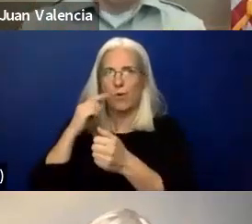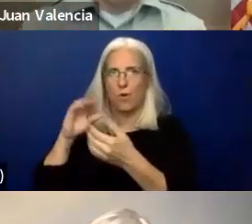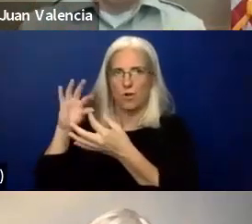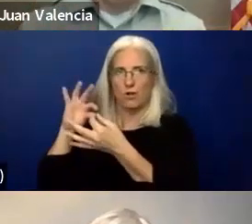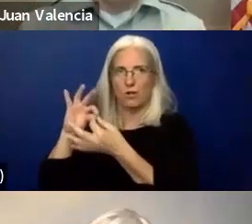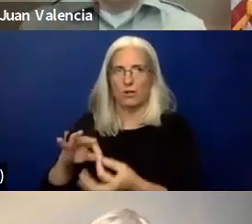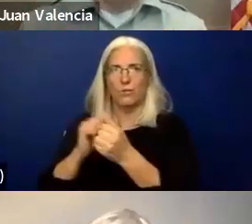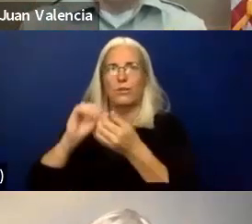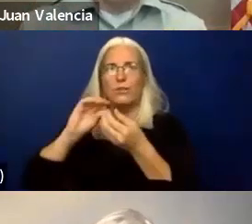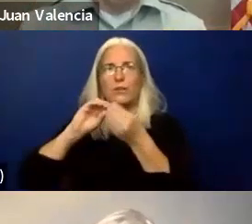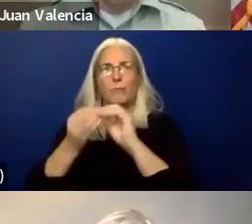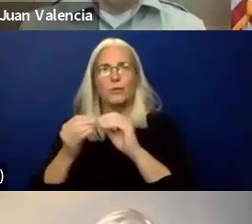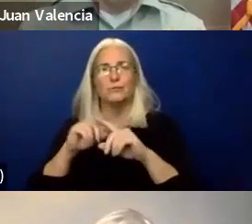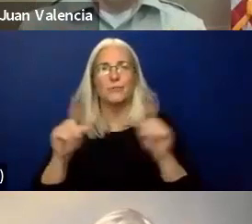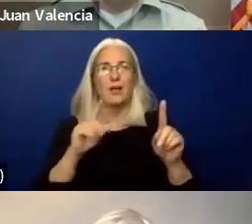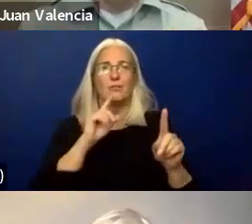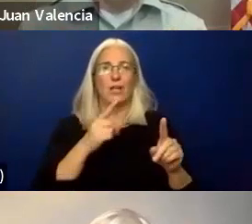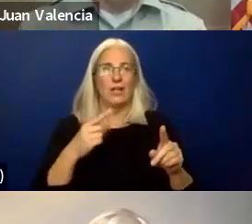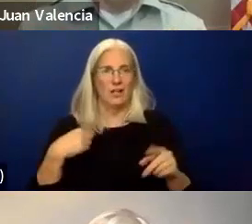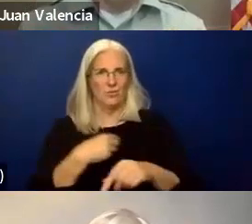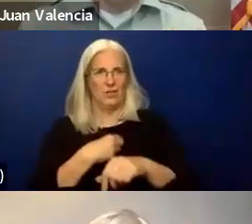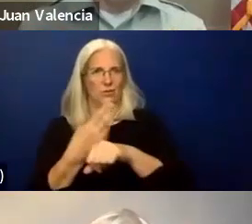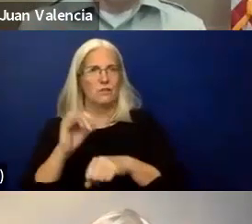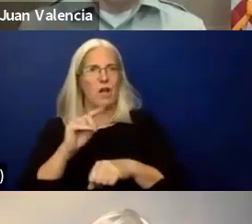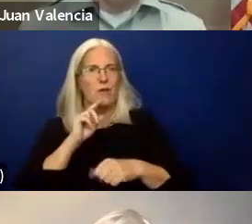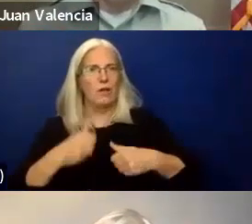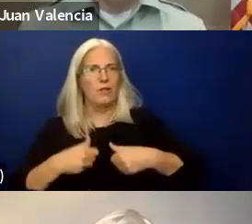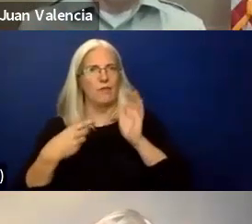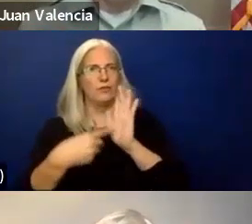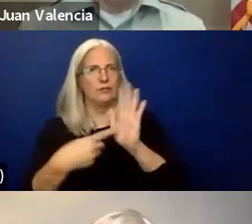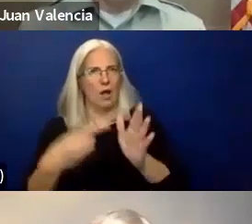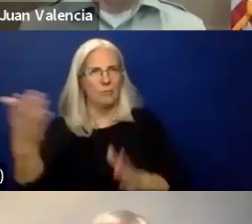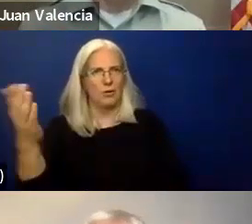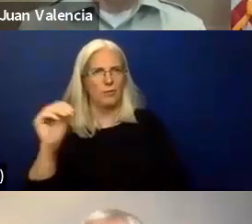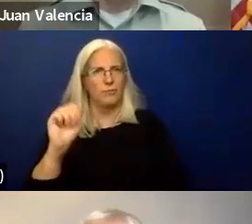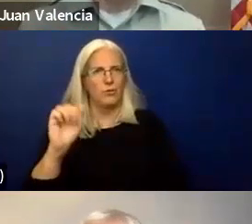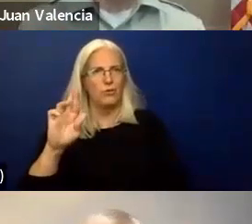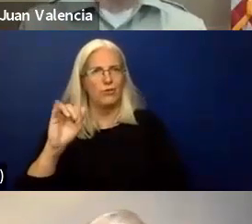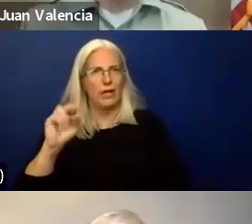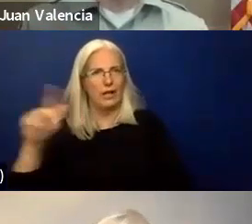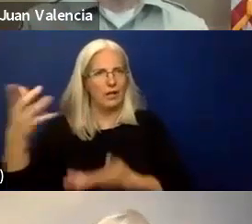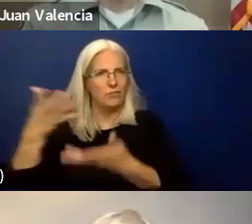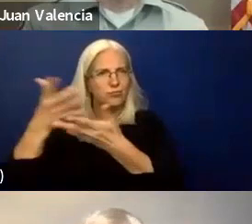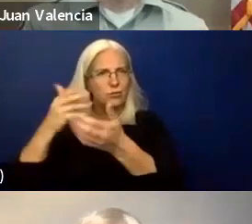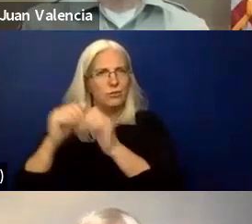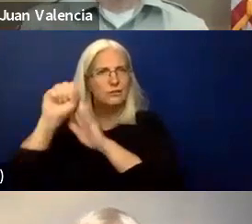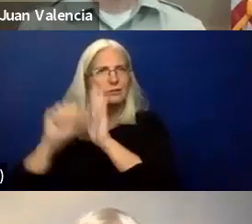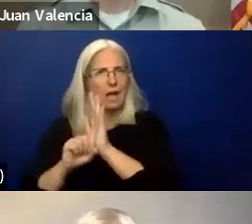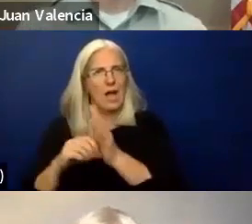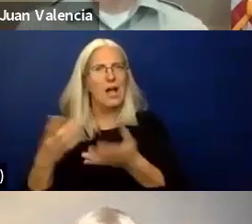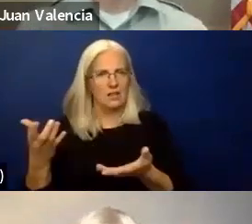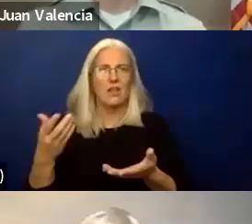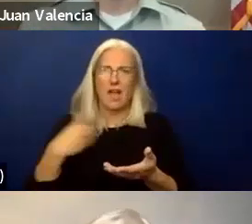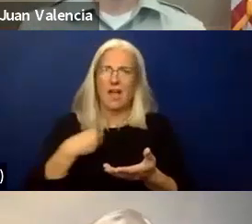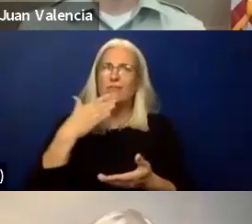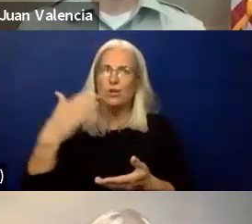example of the state working with local counties on any potential anomalies if they do challenge a final ruling